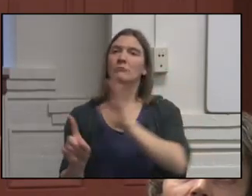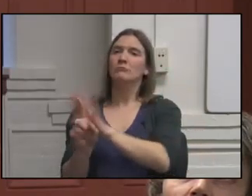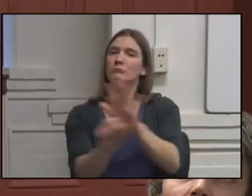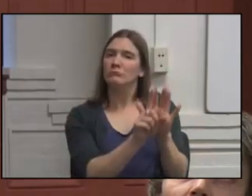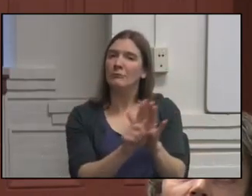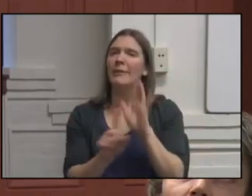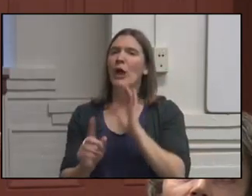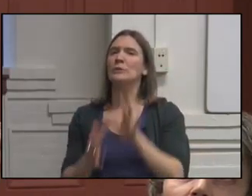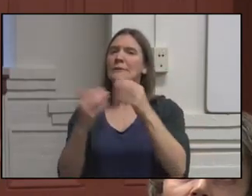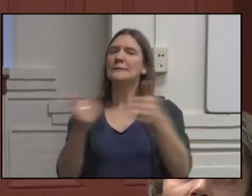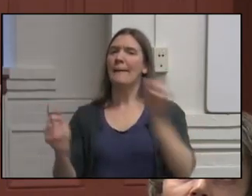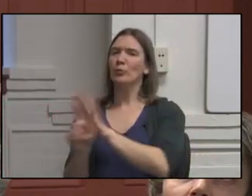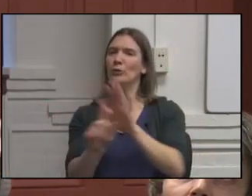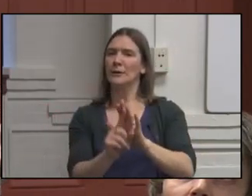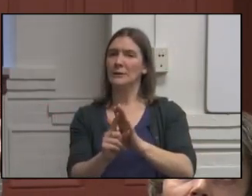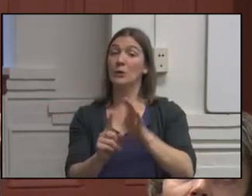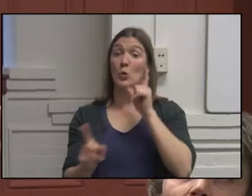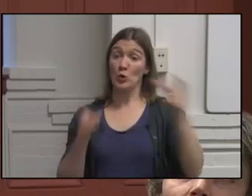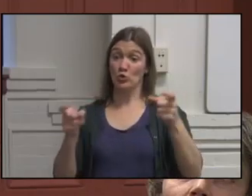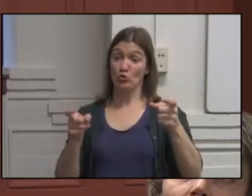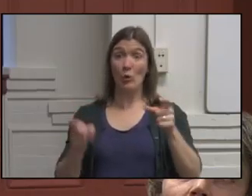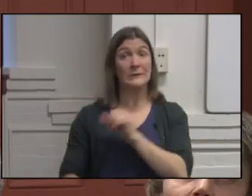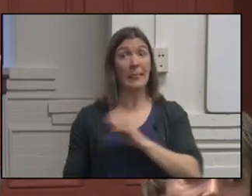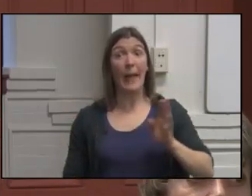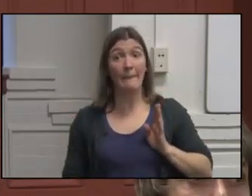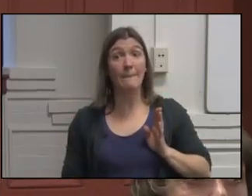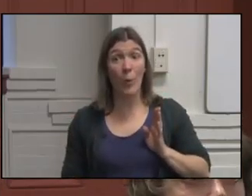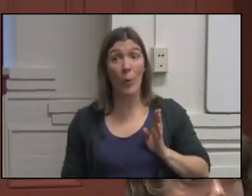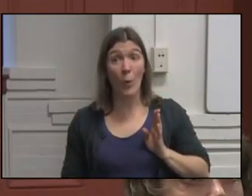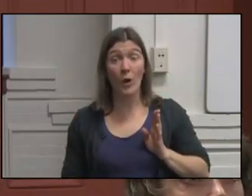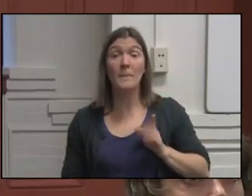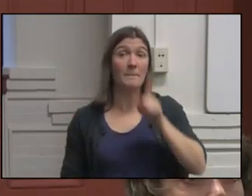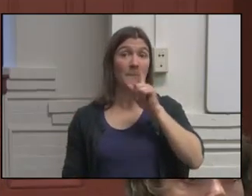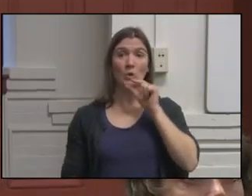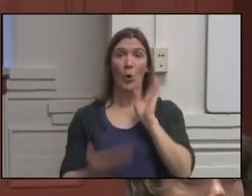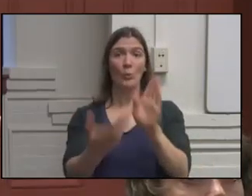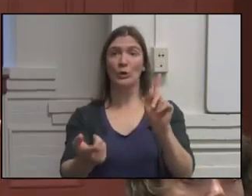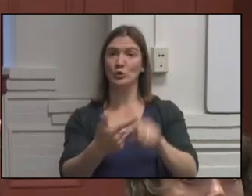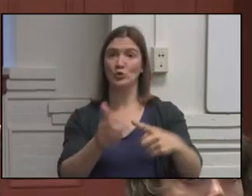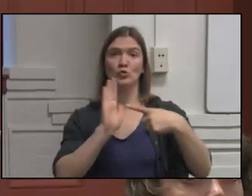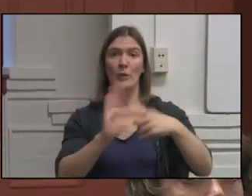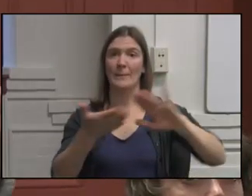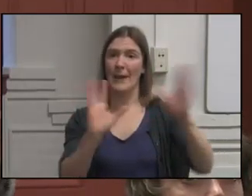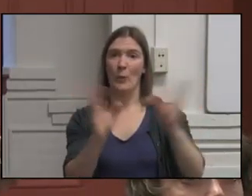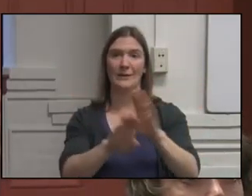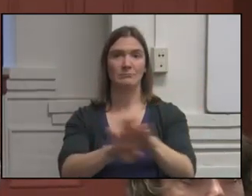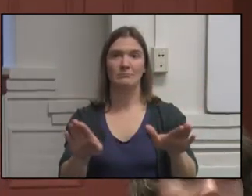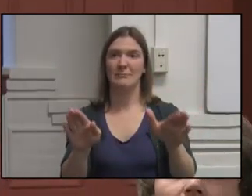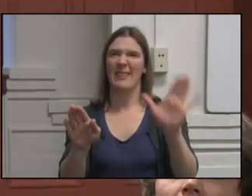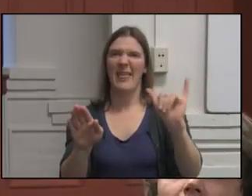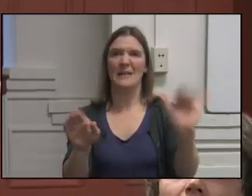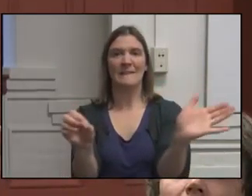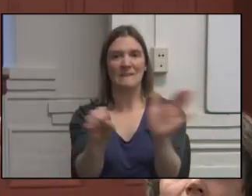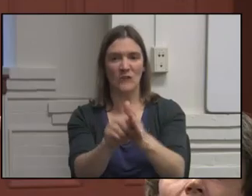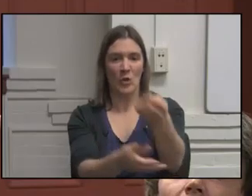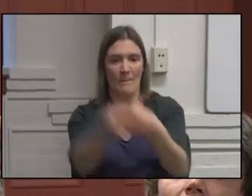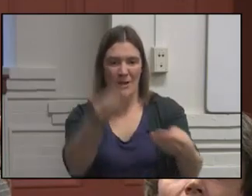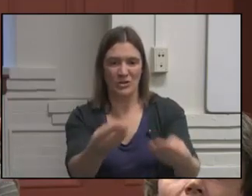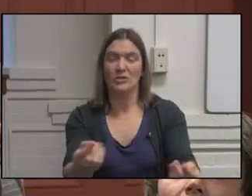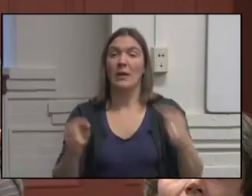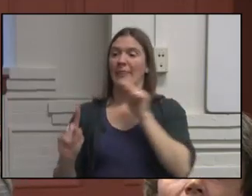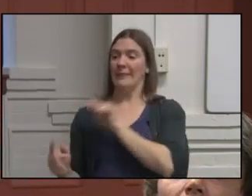control over the budget lies with the select board, and it does not come before a representative town meeting, which of course is where the